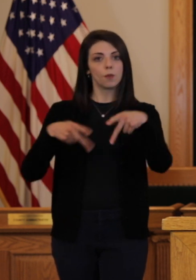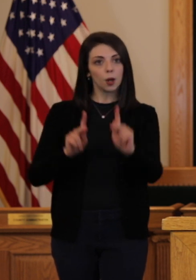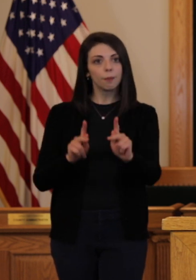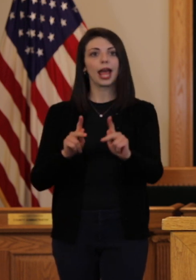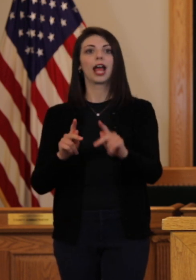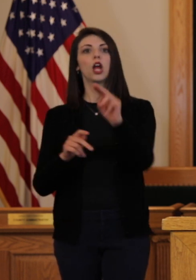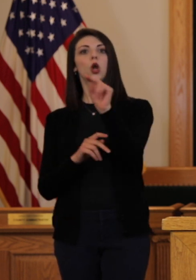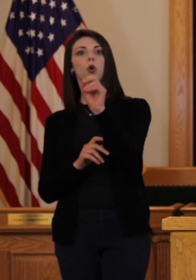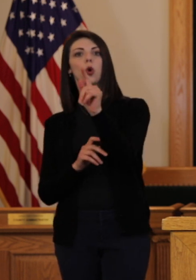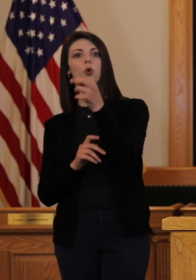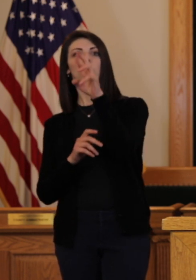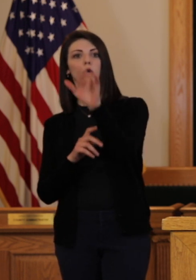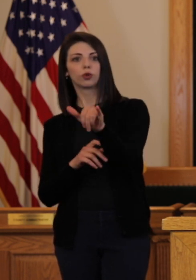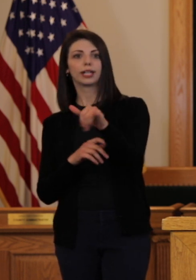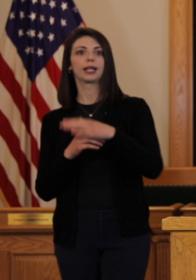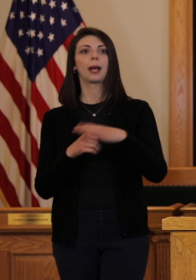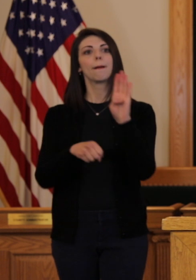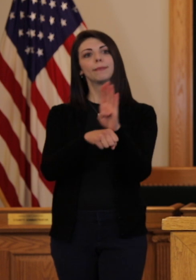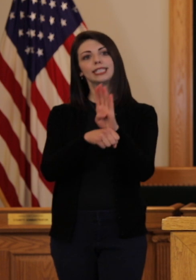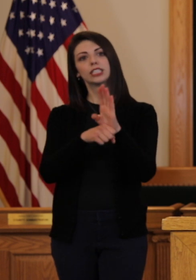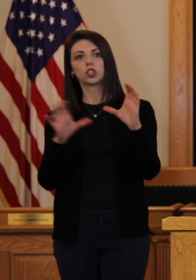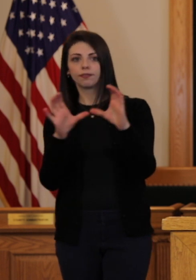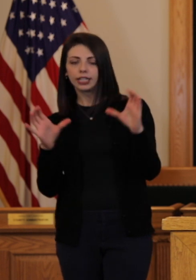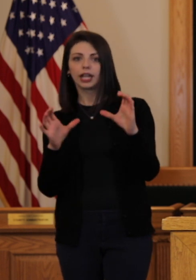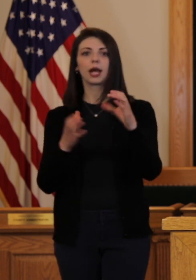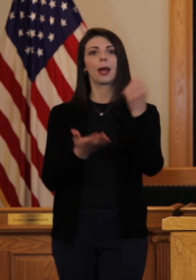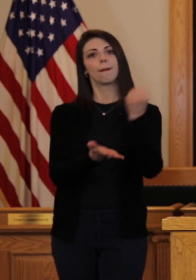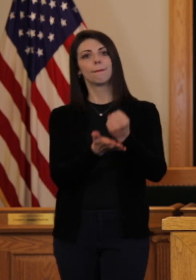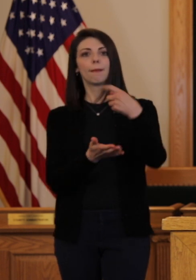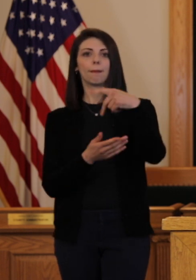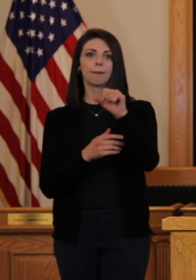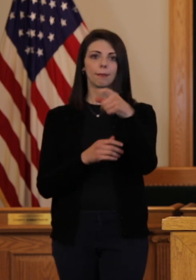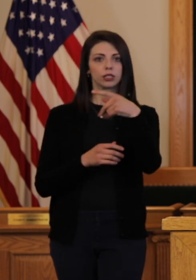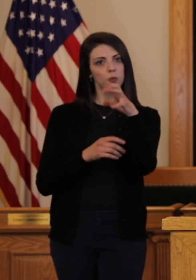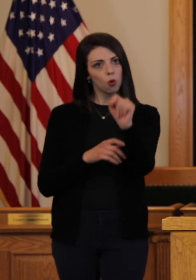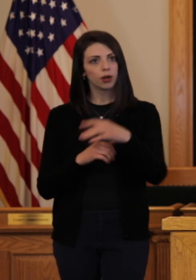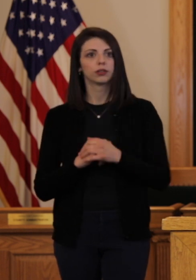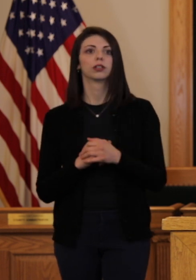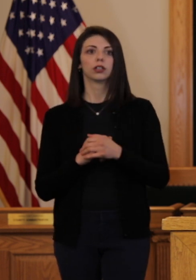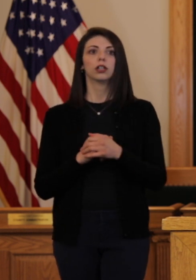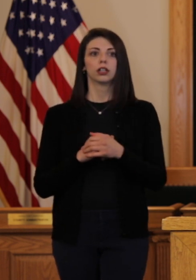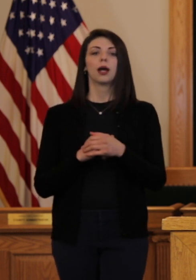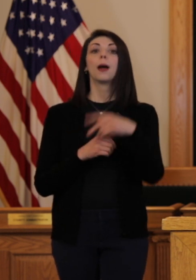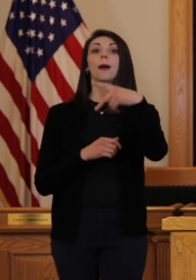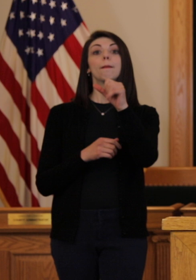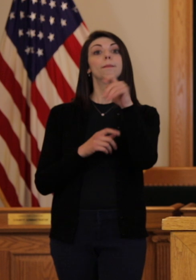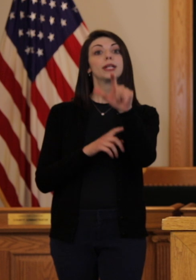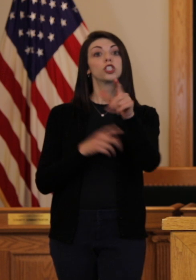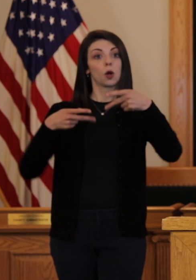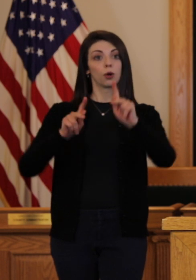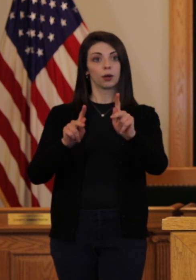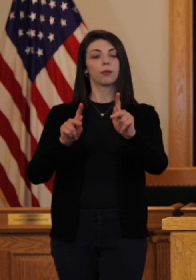court filings, business certificates, and passports. Pistol permit transactions are still available to be processed by